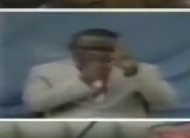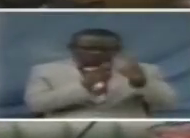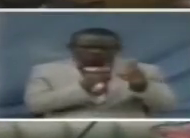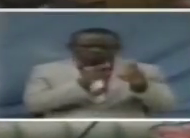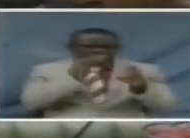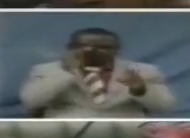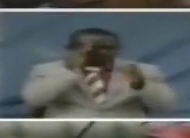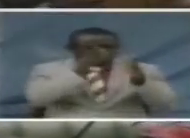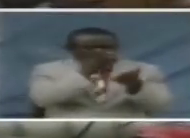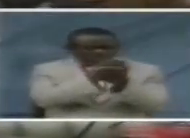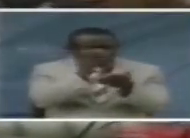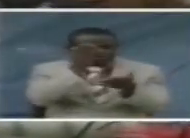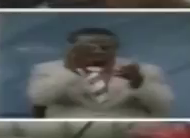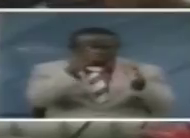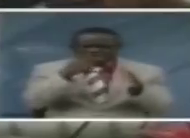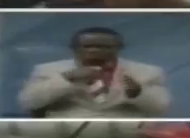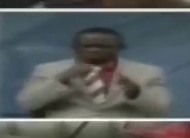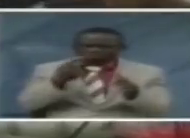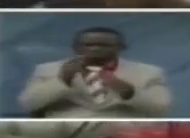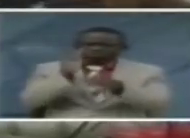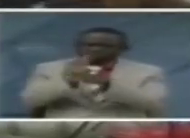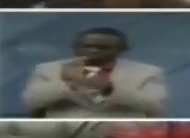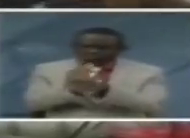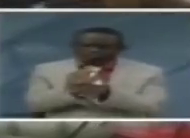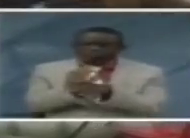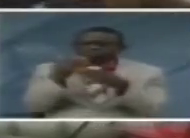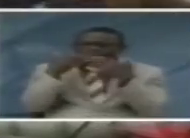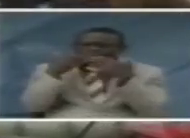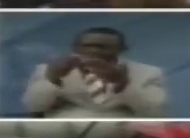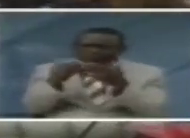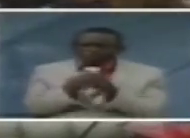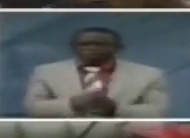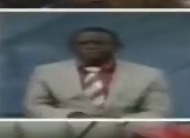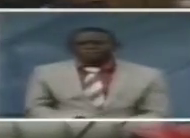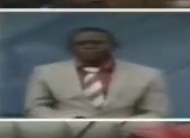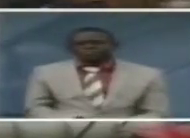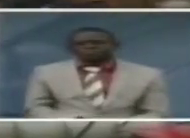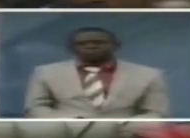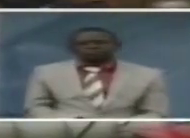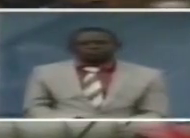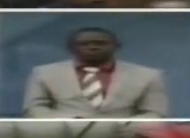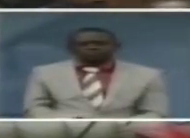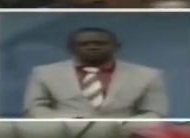supply moved by the Honorable Minister of Finance.